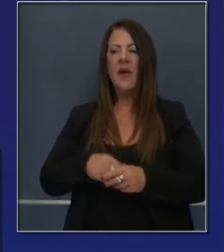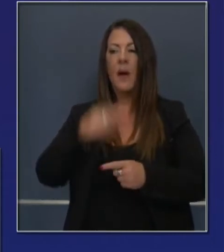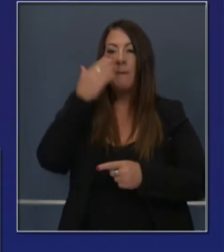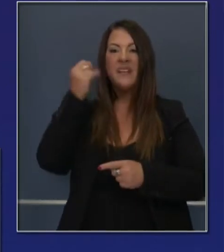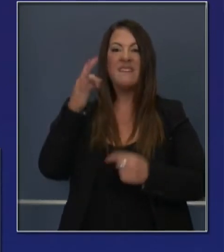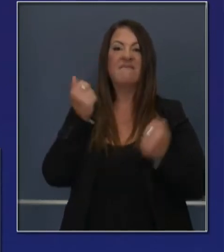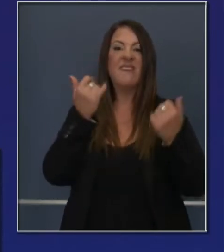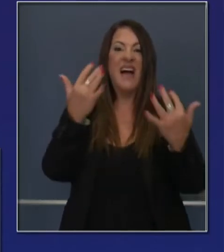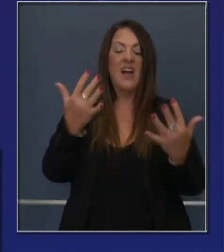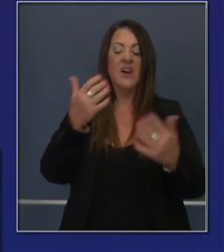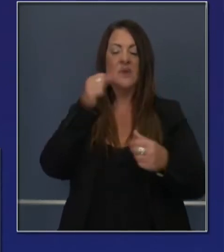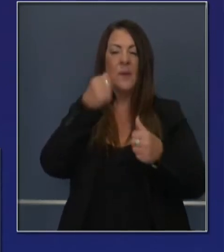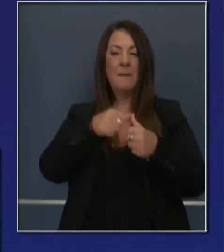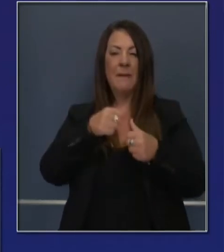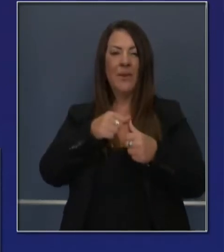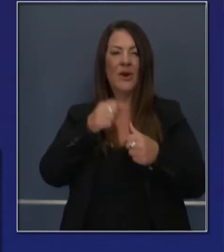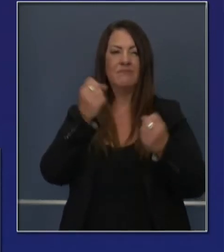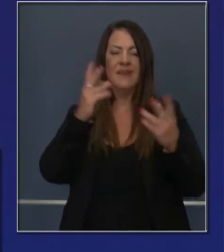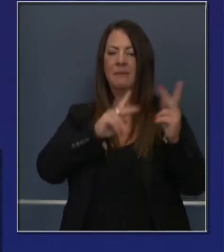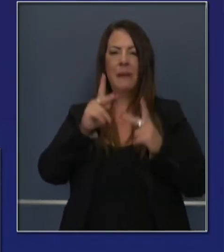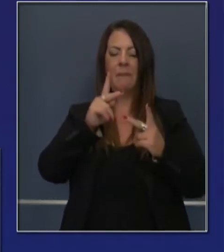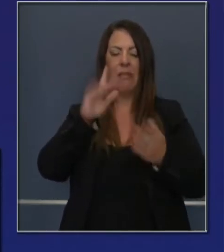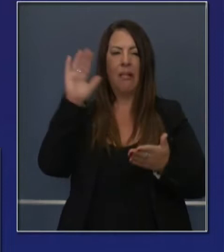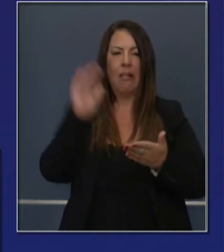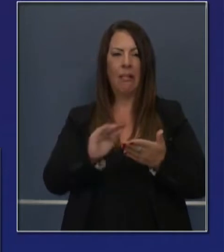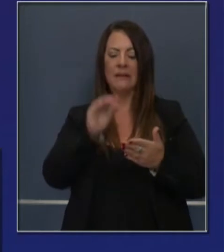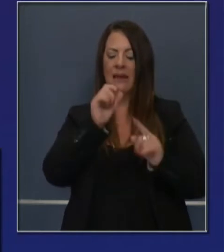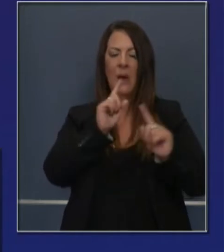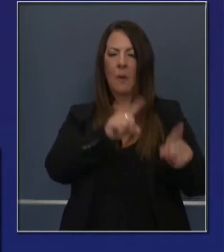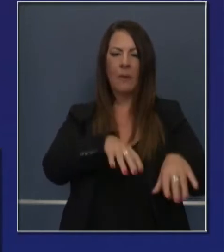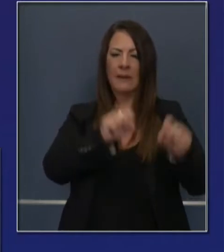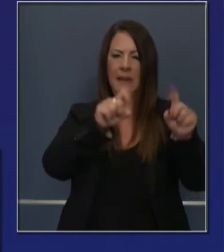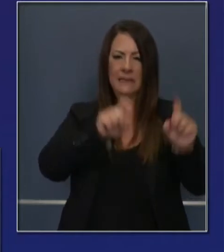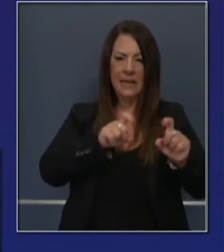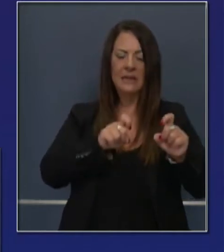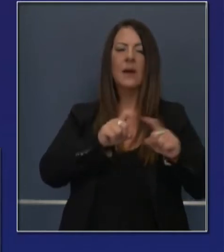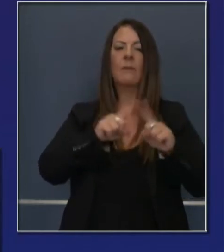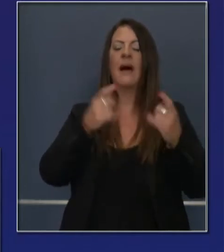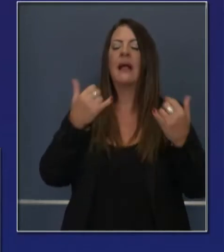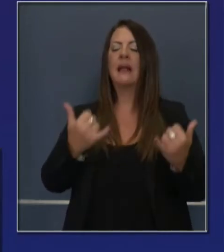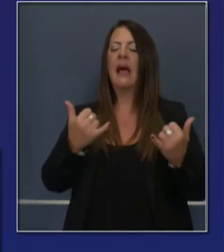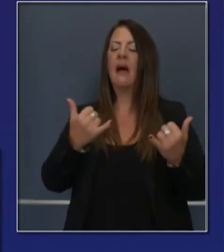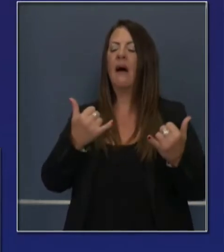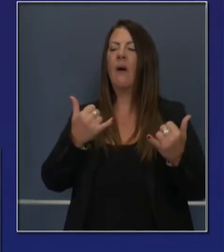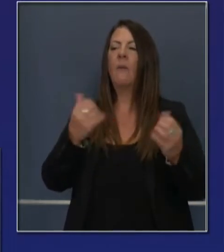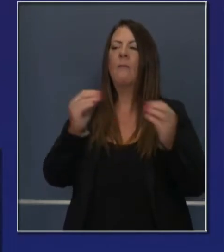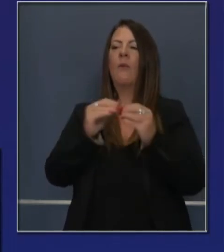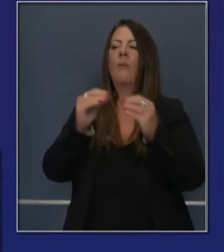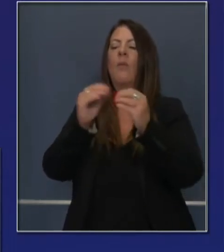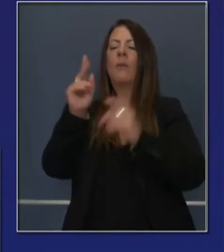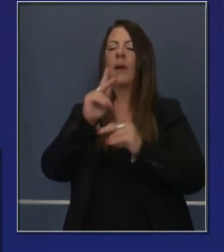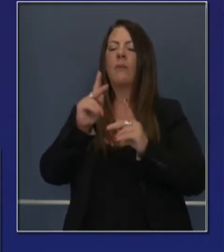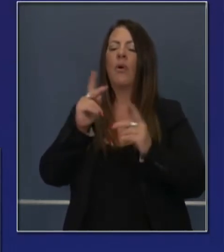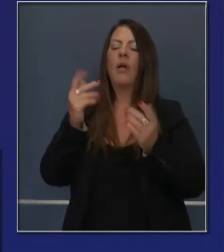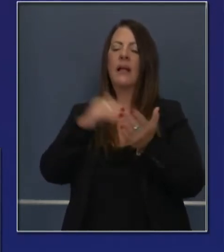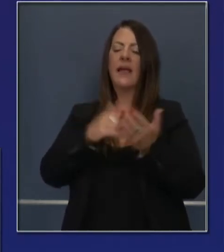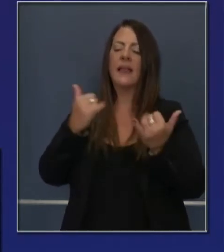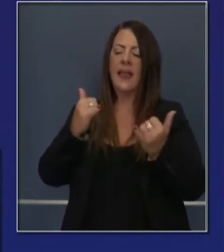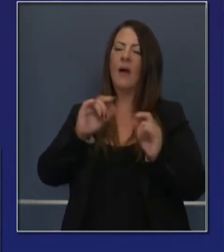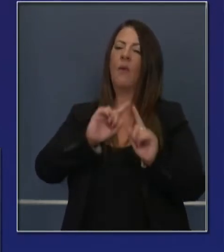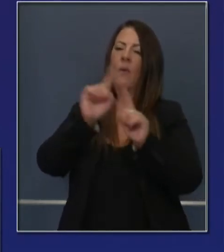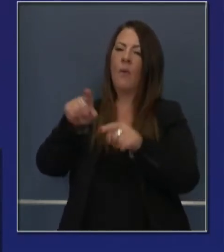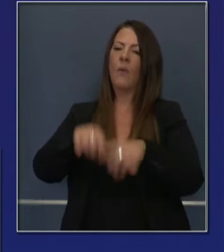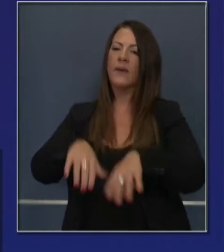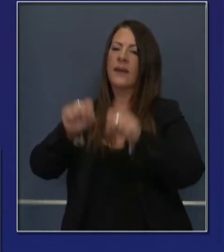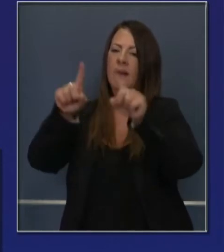fires, as we make progress in the fires, we'll get those testing numbers back up, now getting close to an average of 110,000